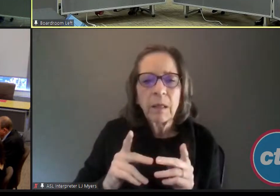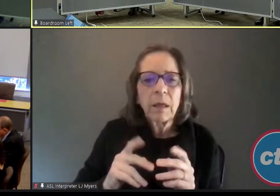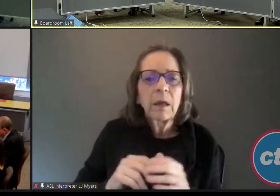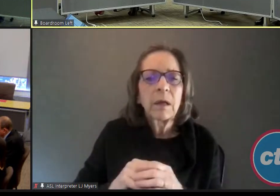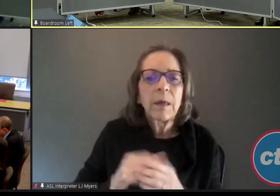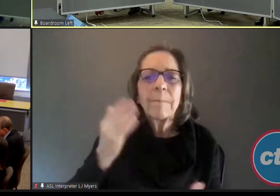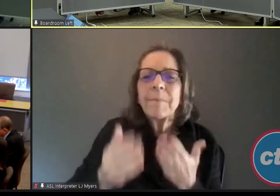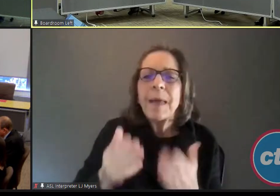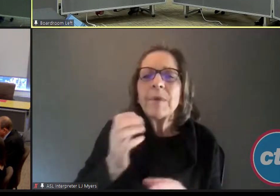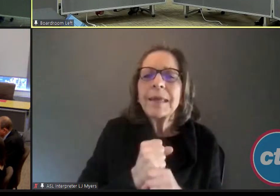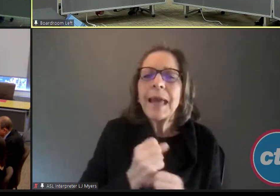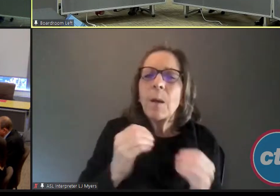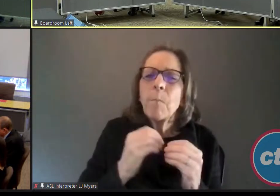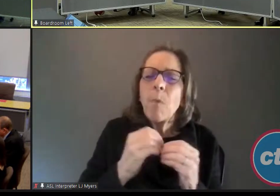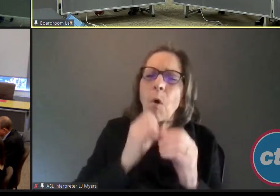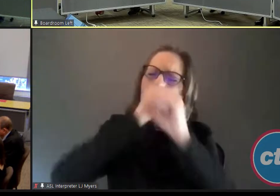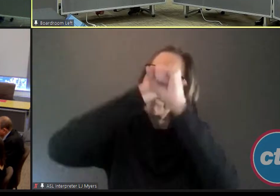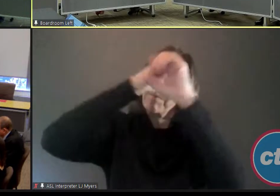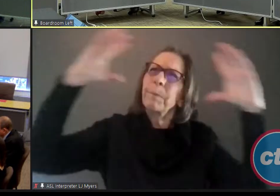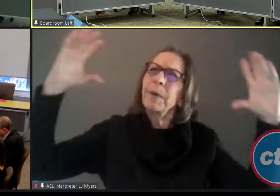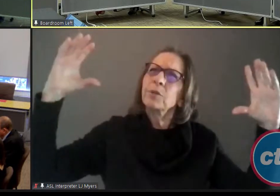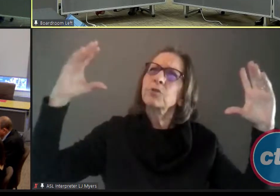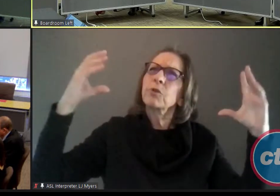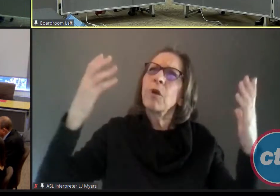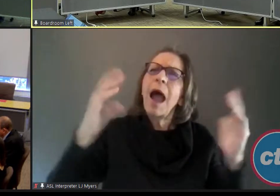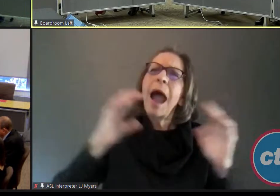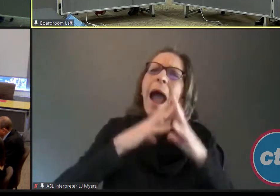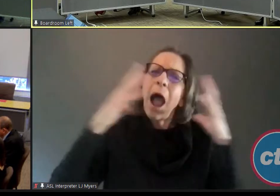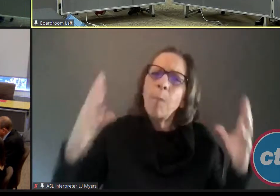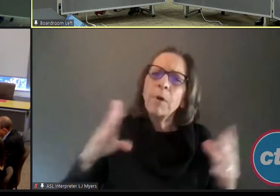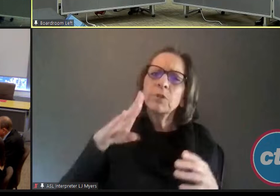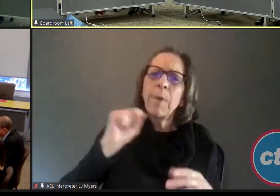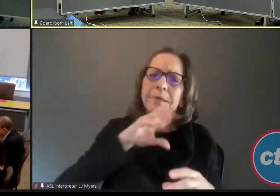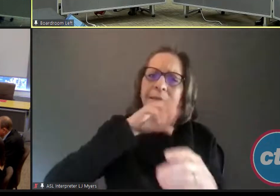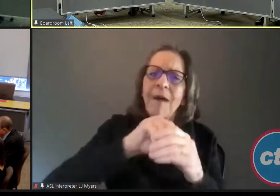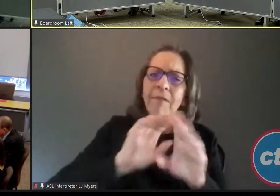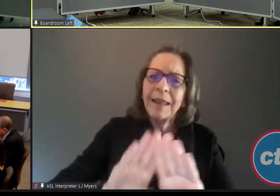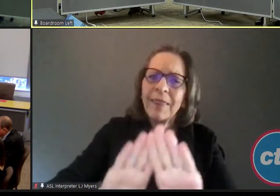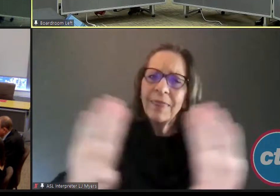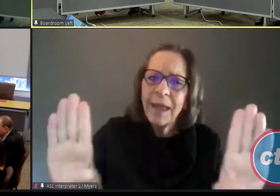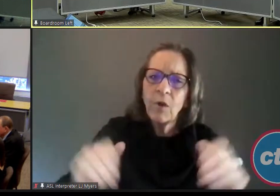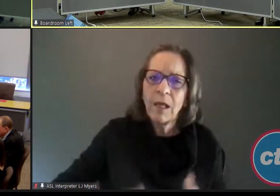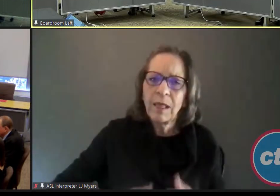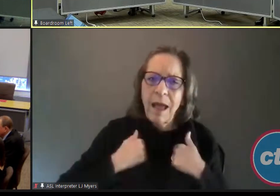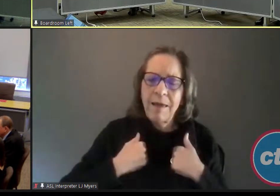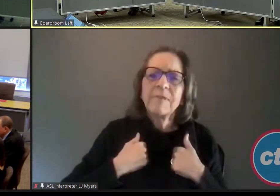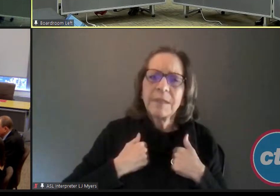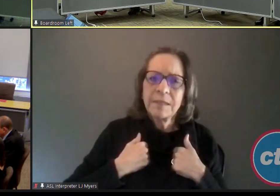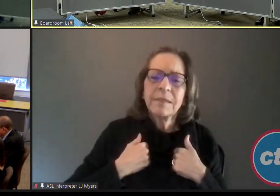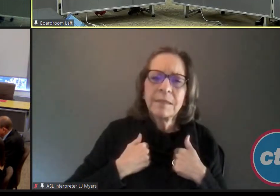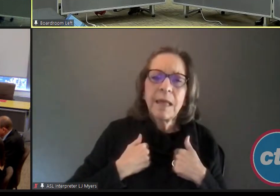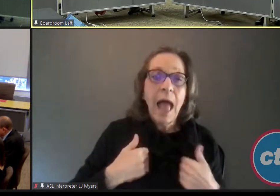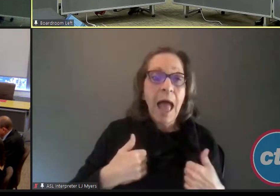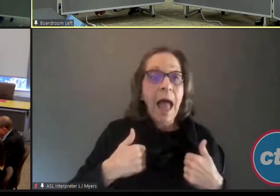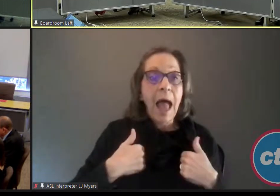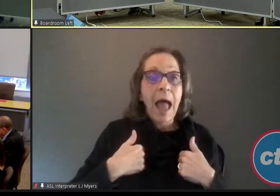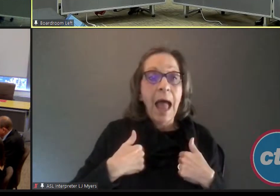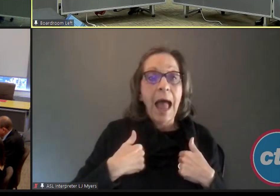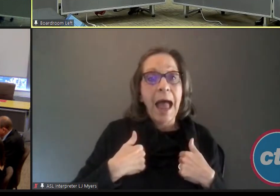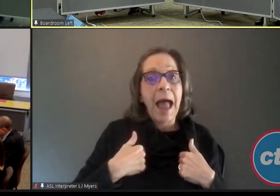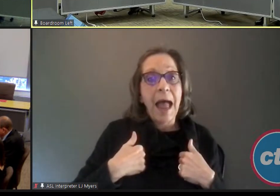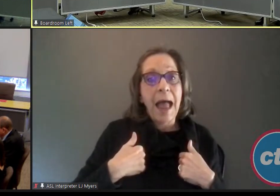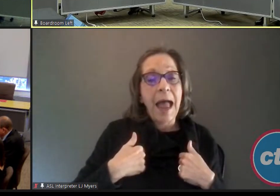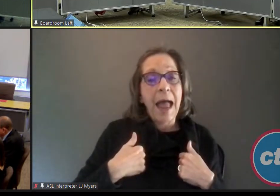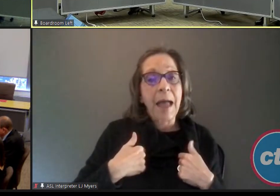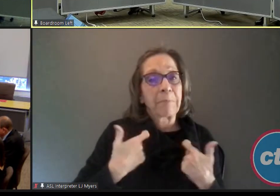rounded picture of the role, a bus plays in their life. And the only reason I say that is, I'm a big bus rider. I